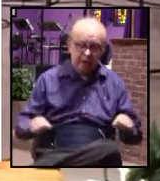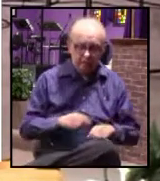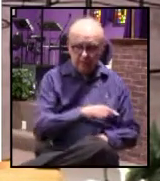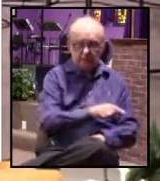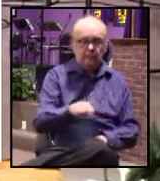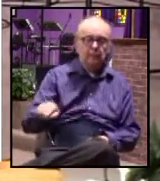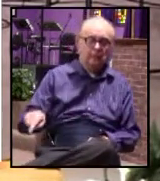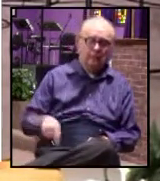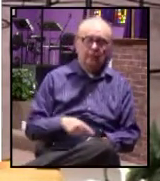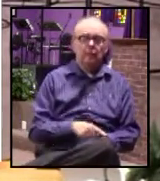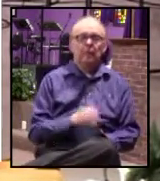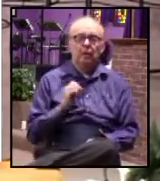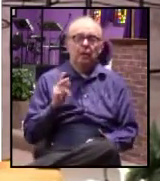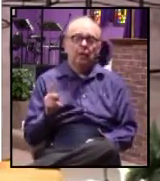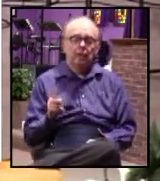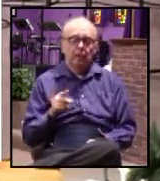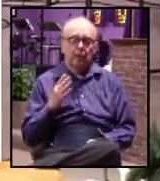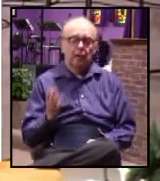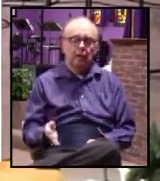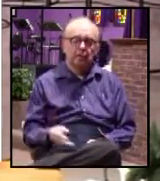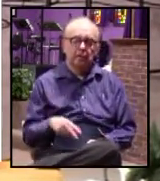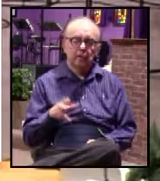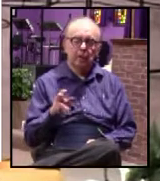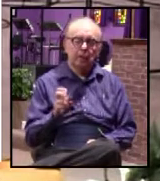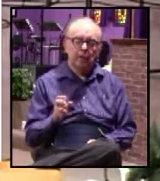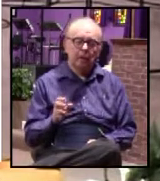Okay? There are